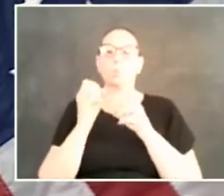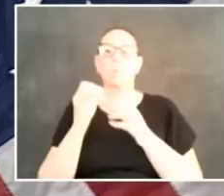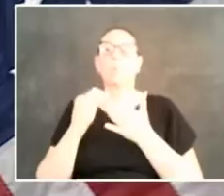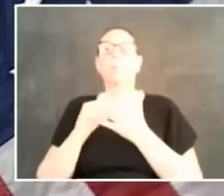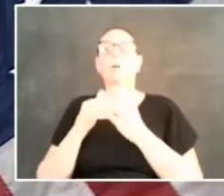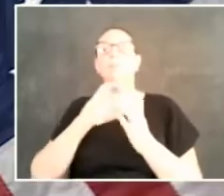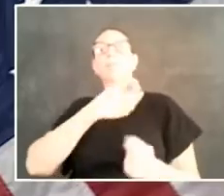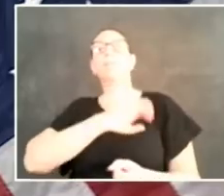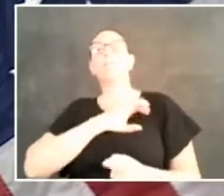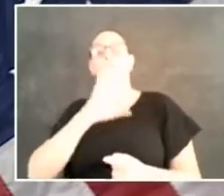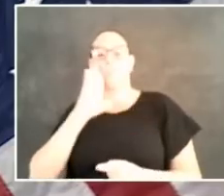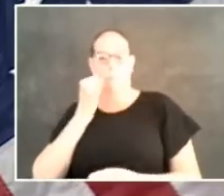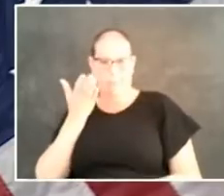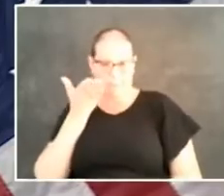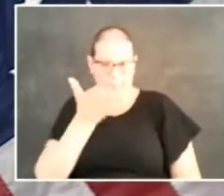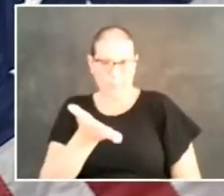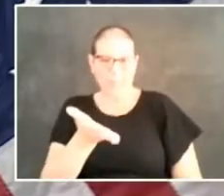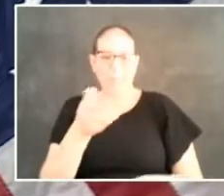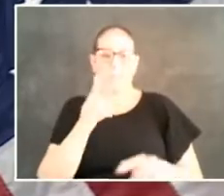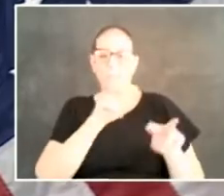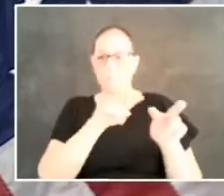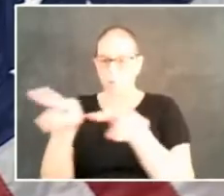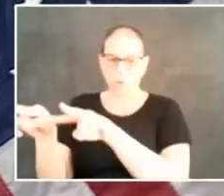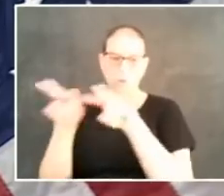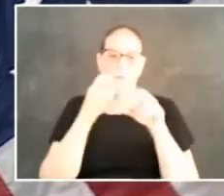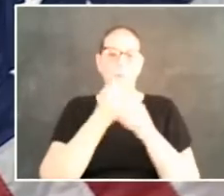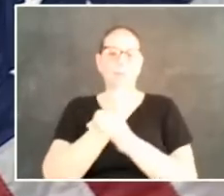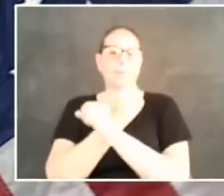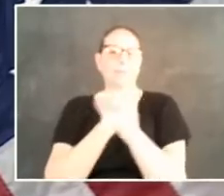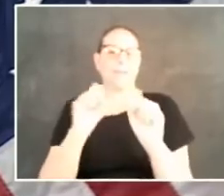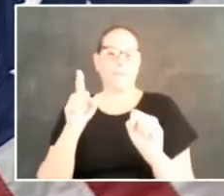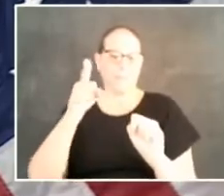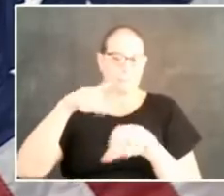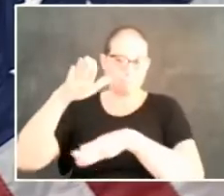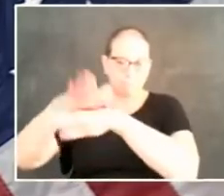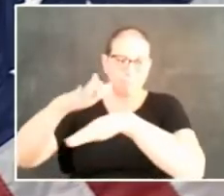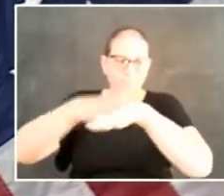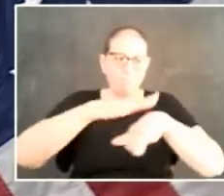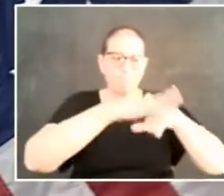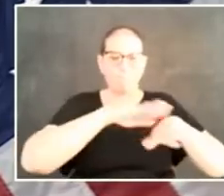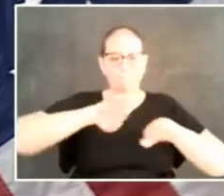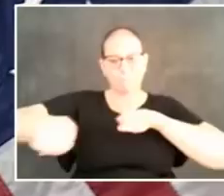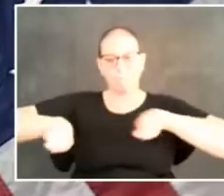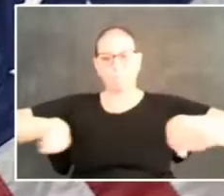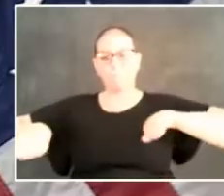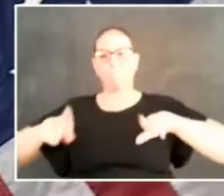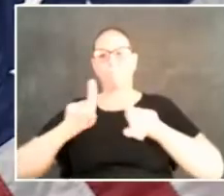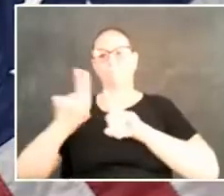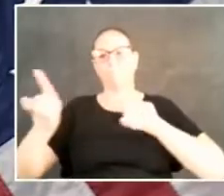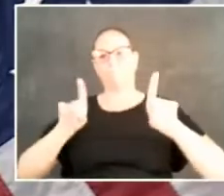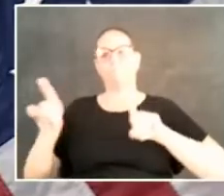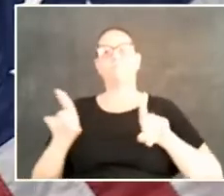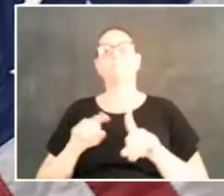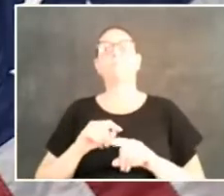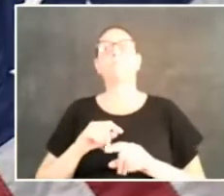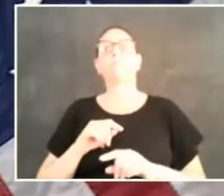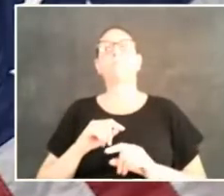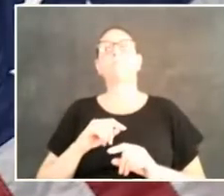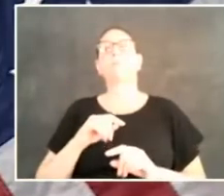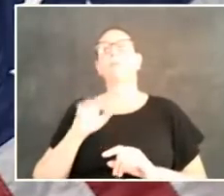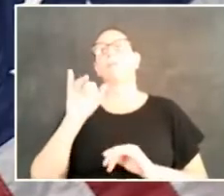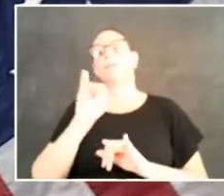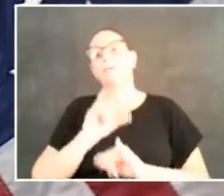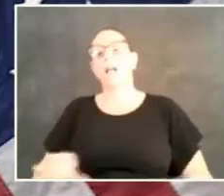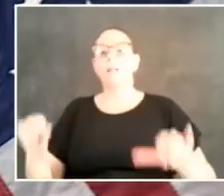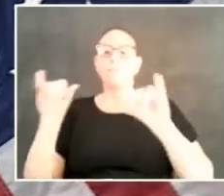wearing masks when out in public. So it's more of the same, unfortunately, for New York City. They can expect it, but I would